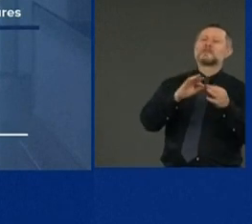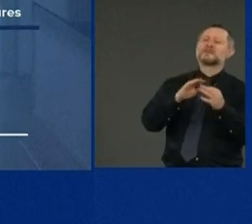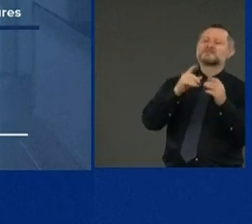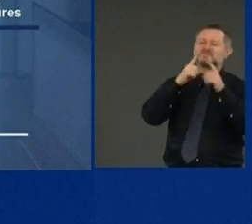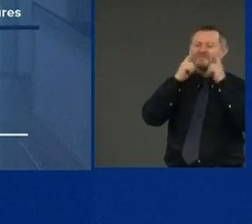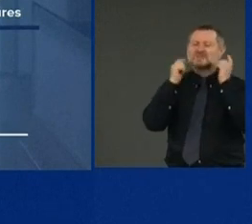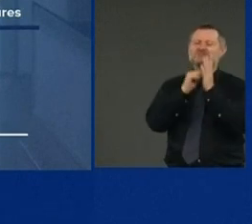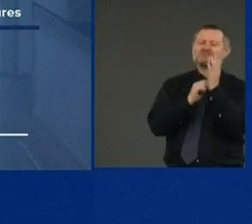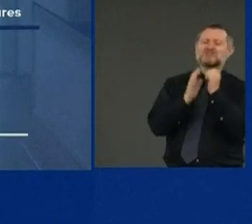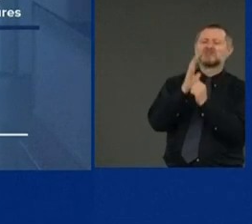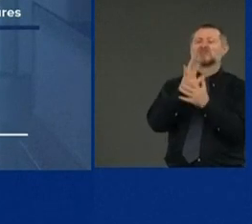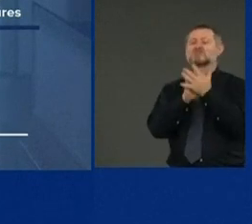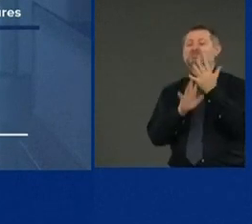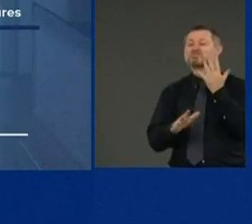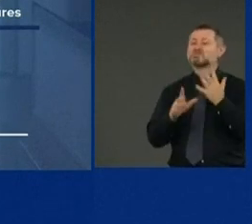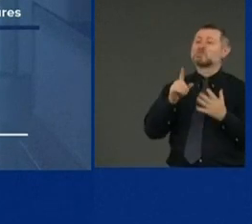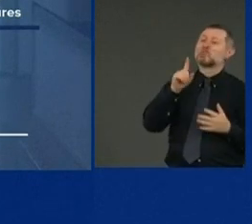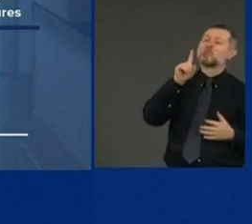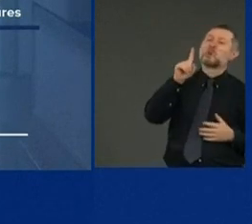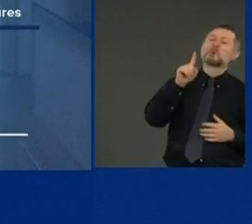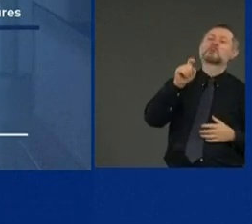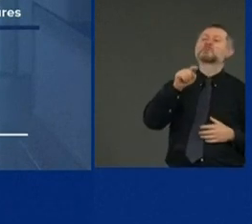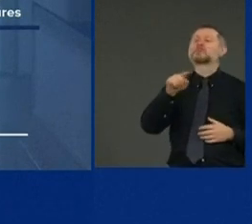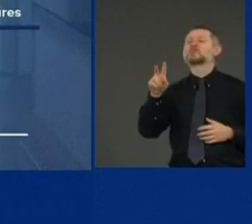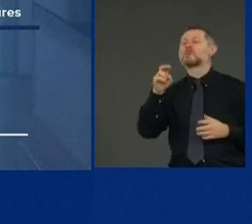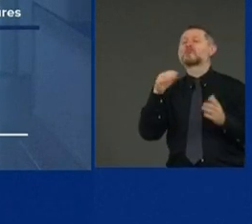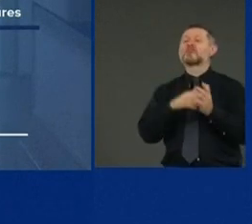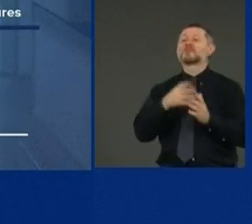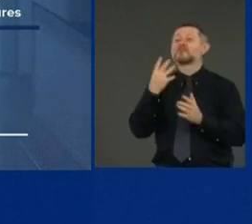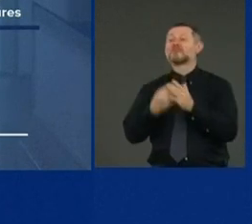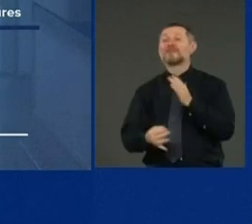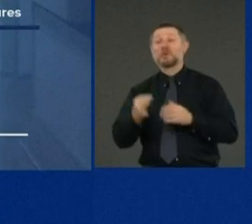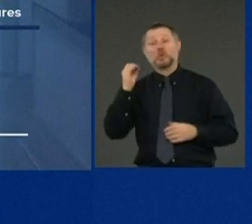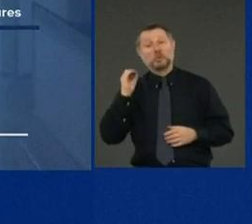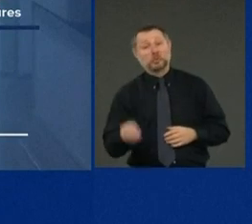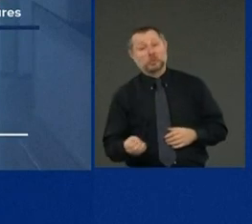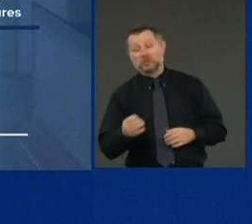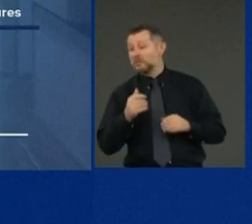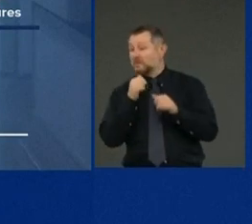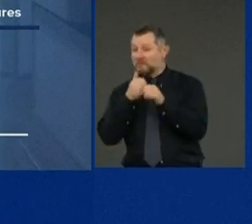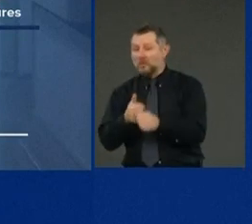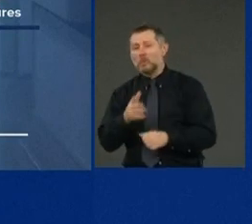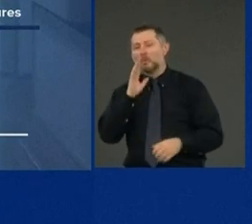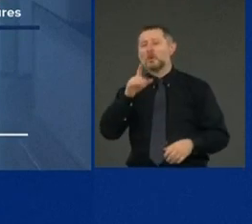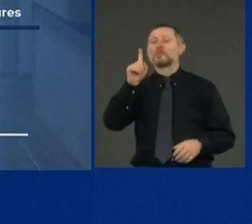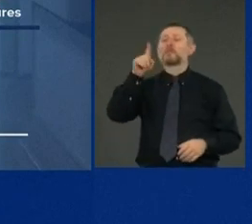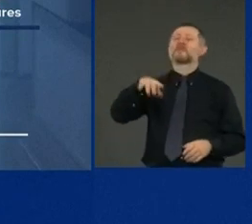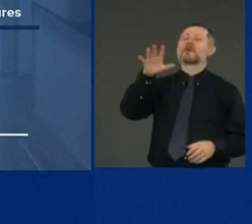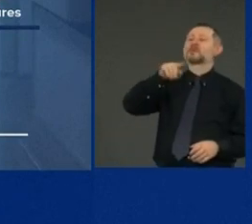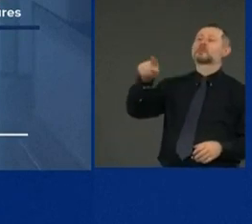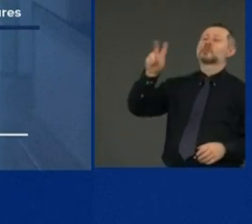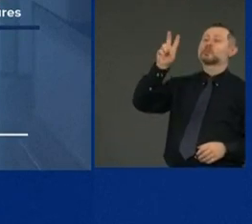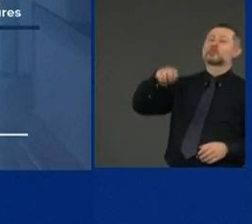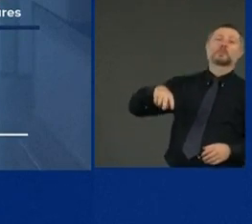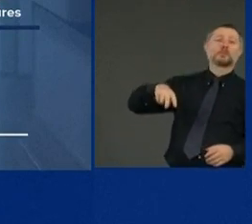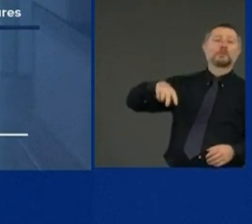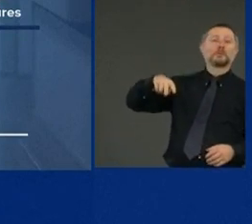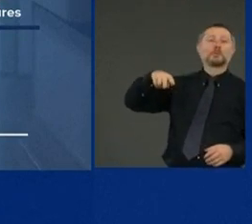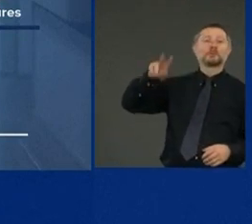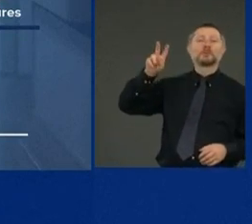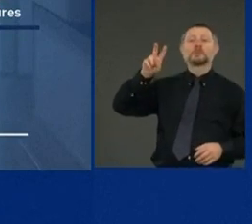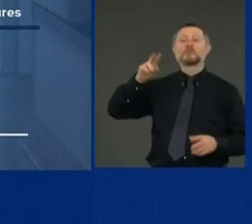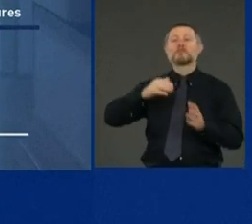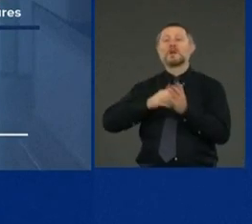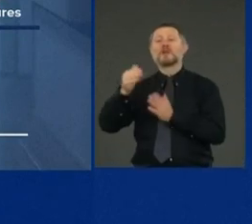240. If you don't, 1.5 to 2.2. And then their reopening plans don't provide for